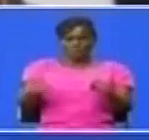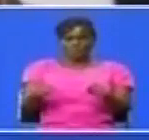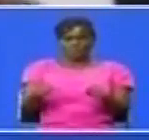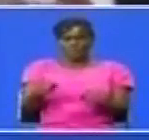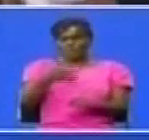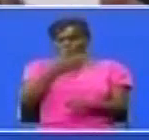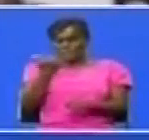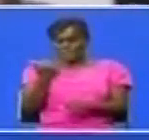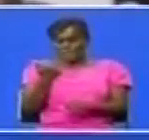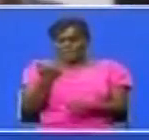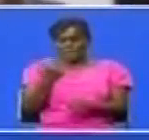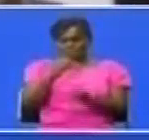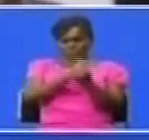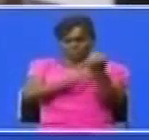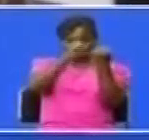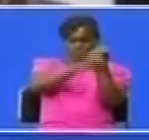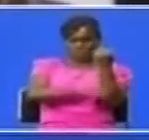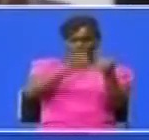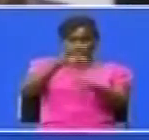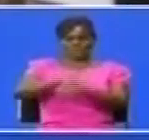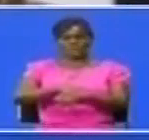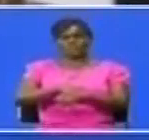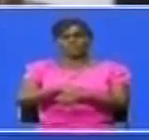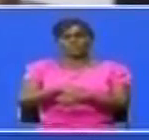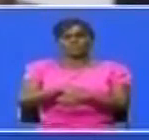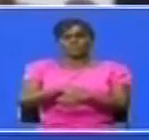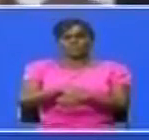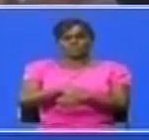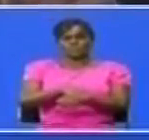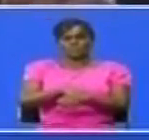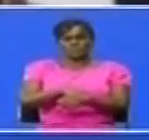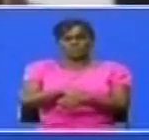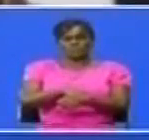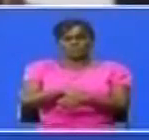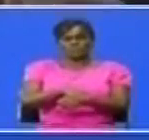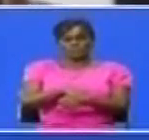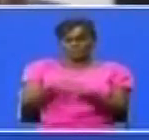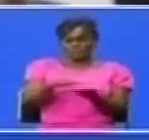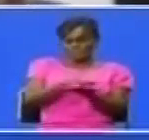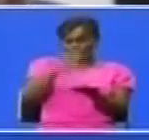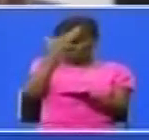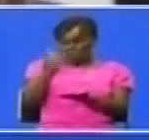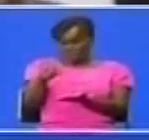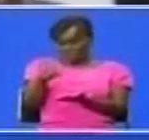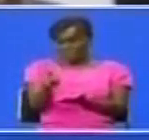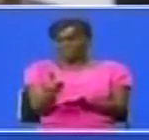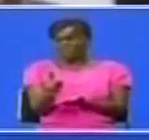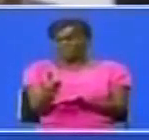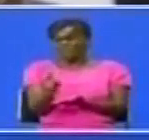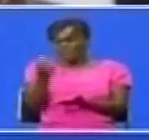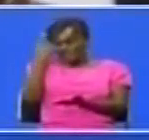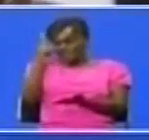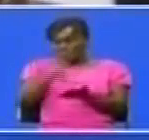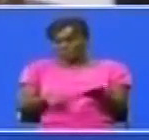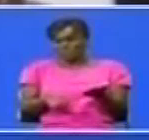of them, who are willing to pay for irrigation services and water. This is because we found that the